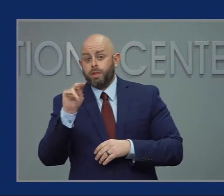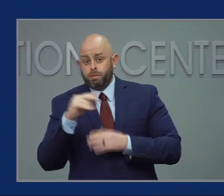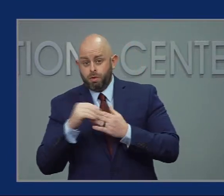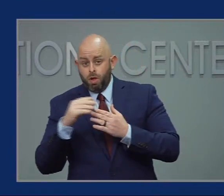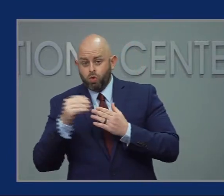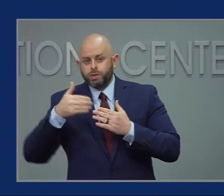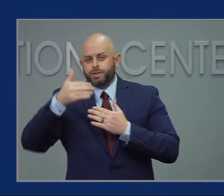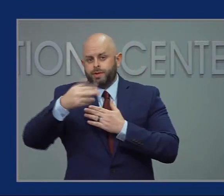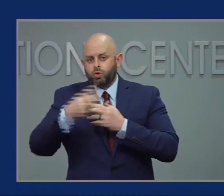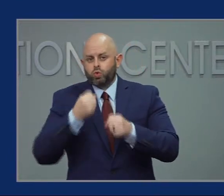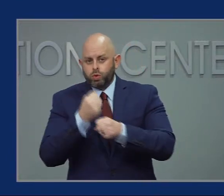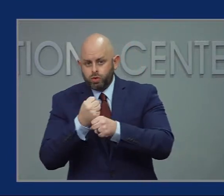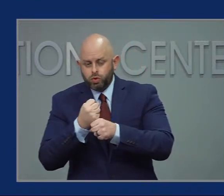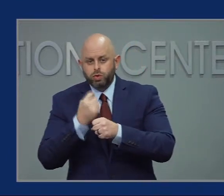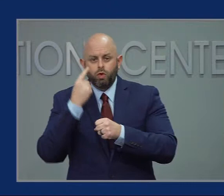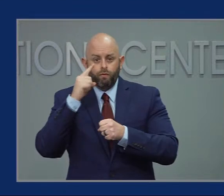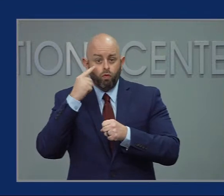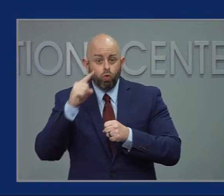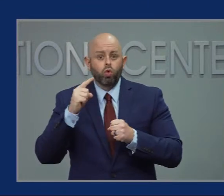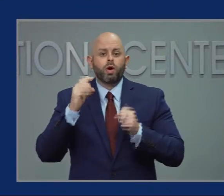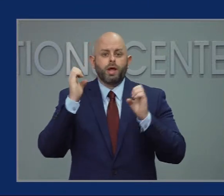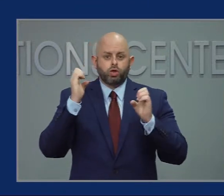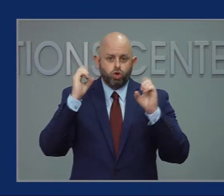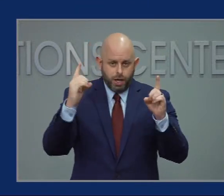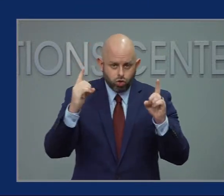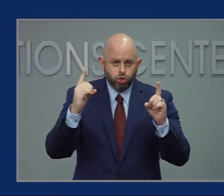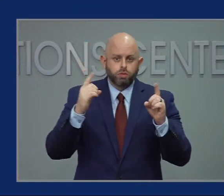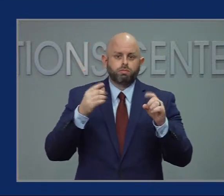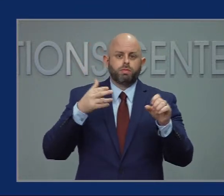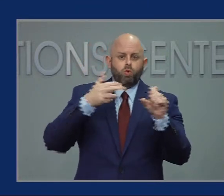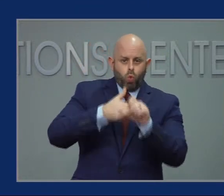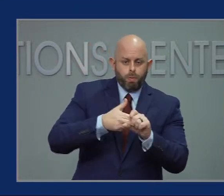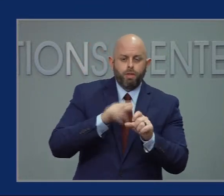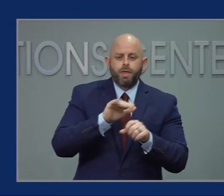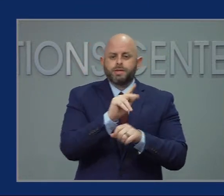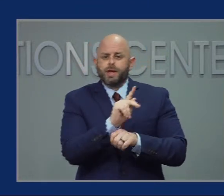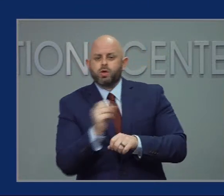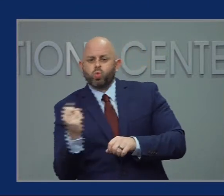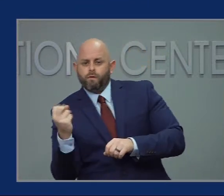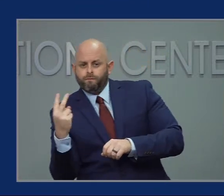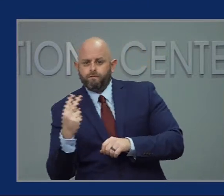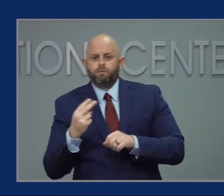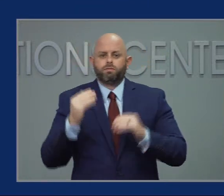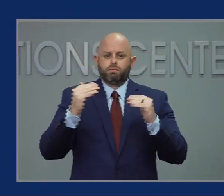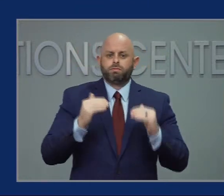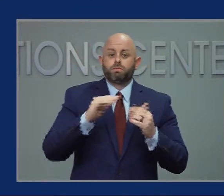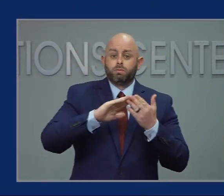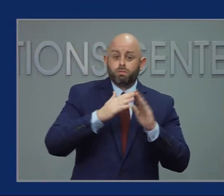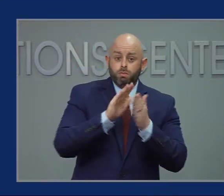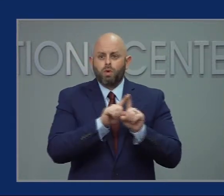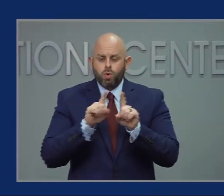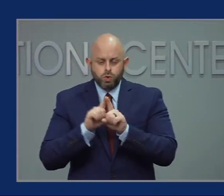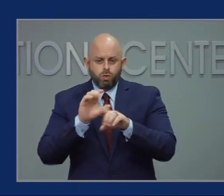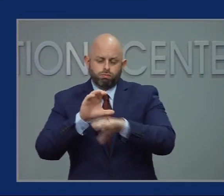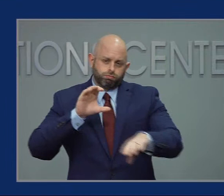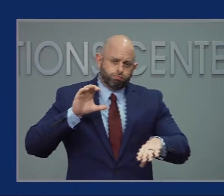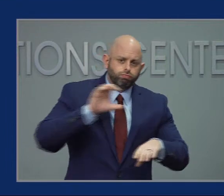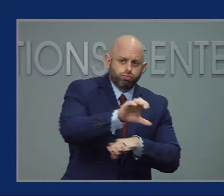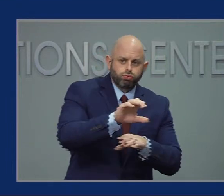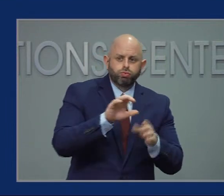next 2 years for education enrollment. That's K-12, community college, university, and